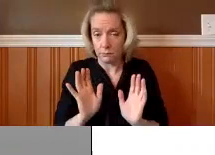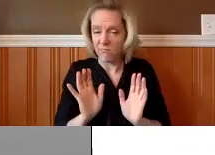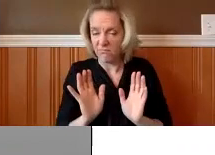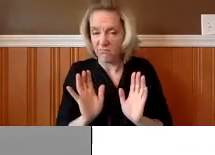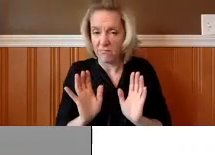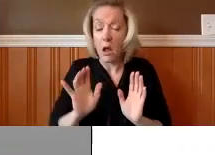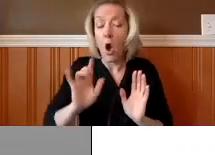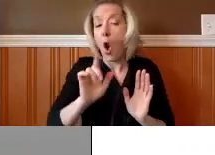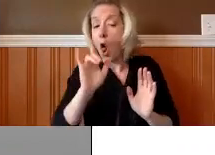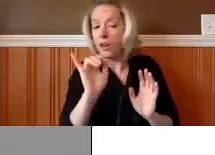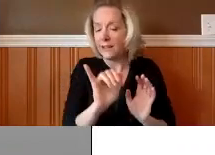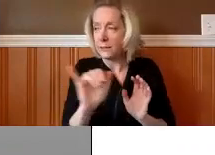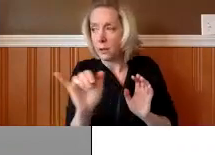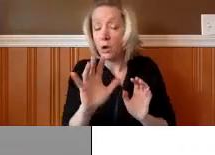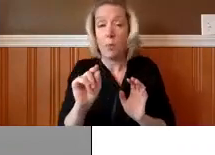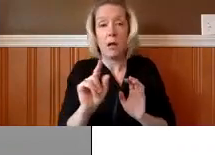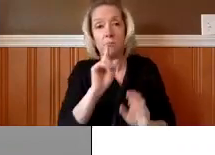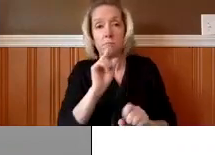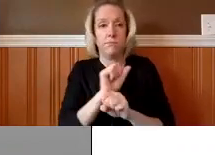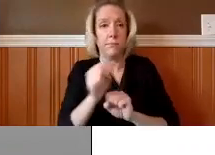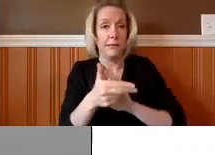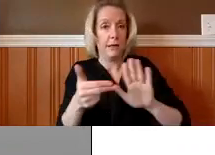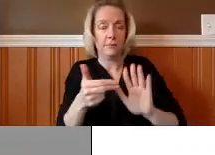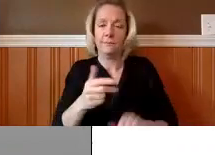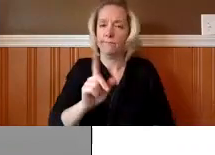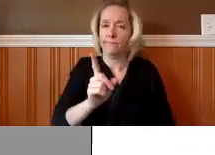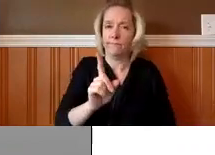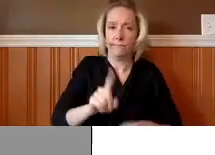When we think about a student only